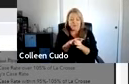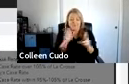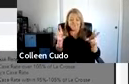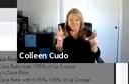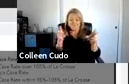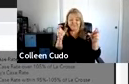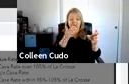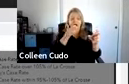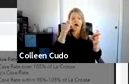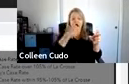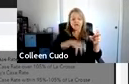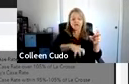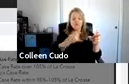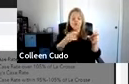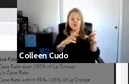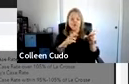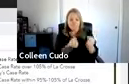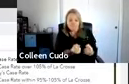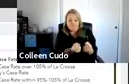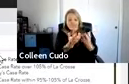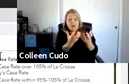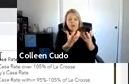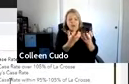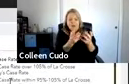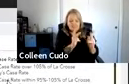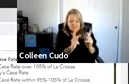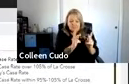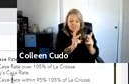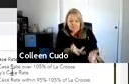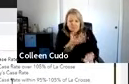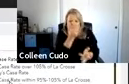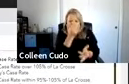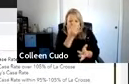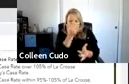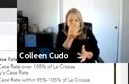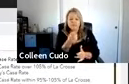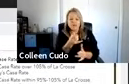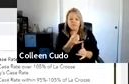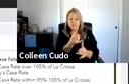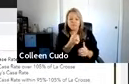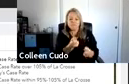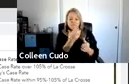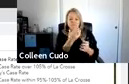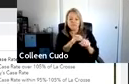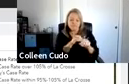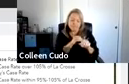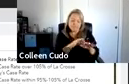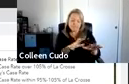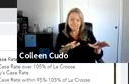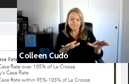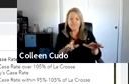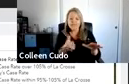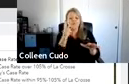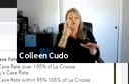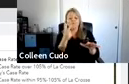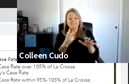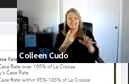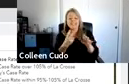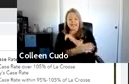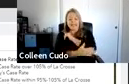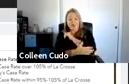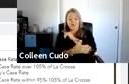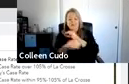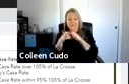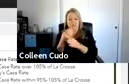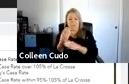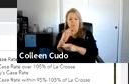than La Crosse County. So that is helpful. There's a key up here in the top right of the map, and you can see the index county in blue, which